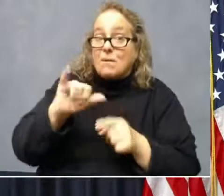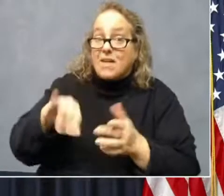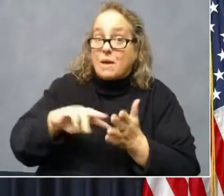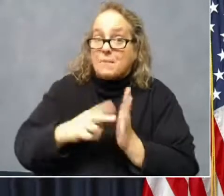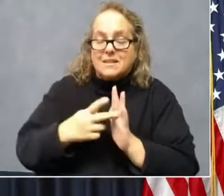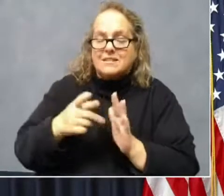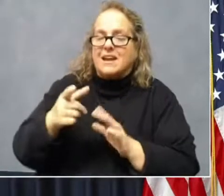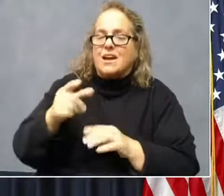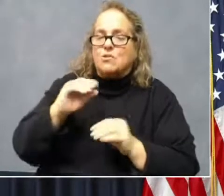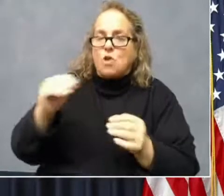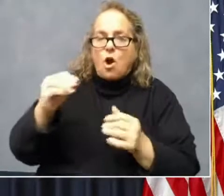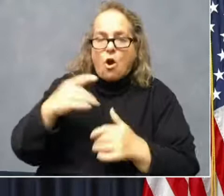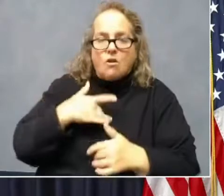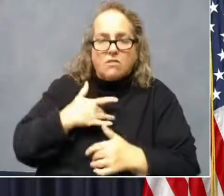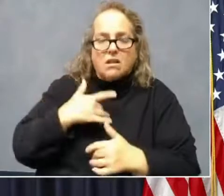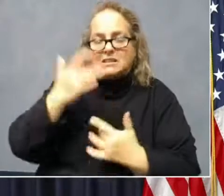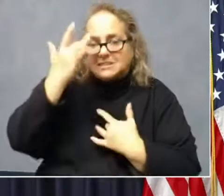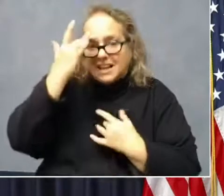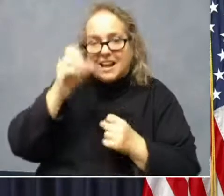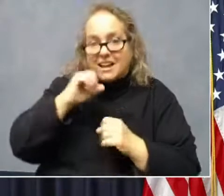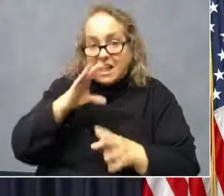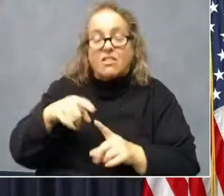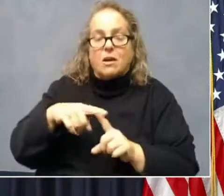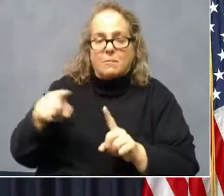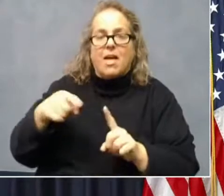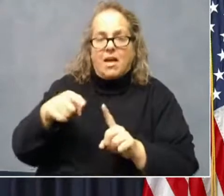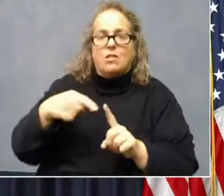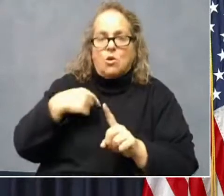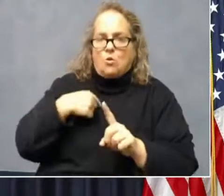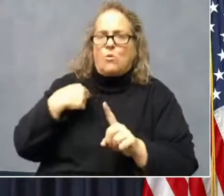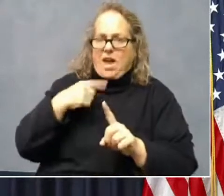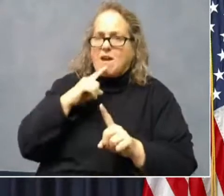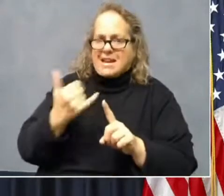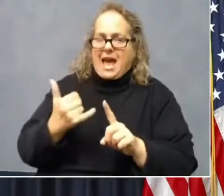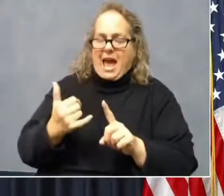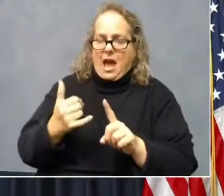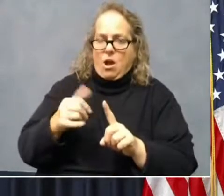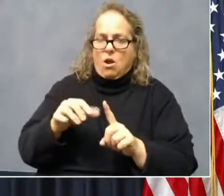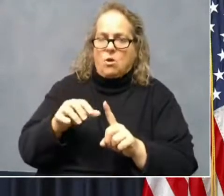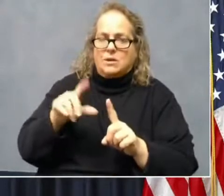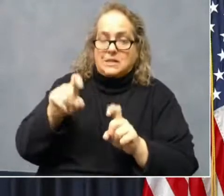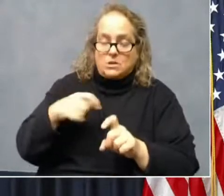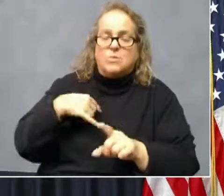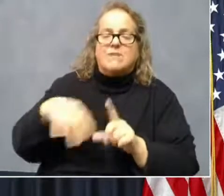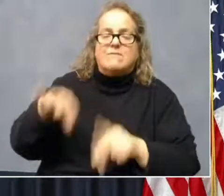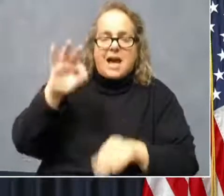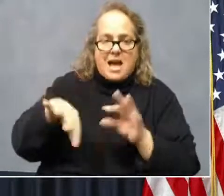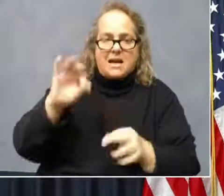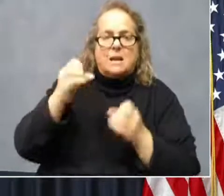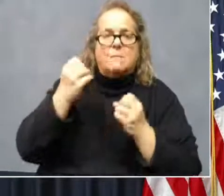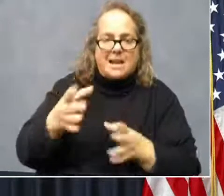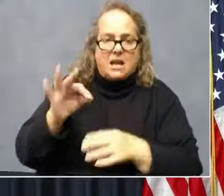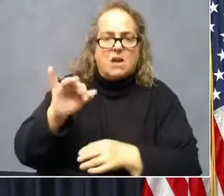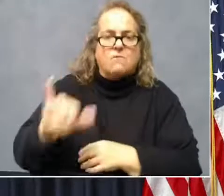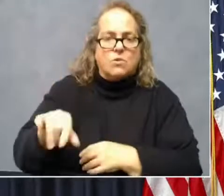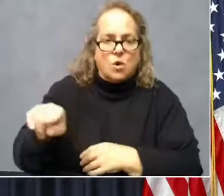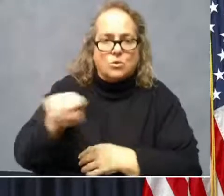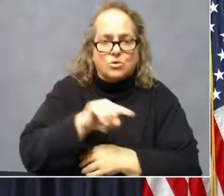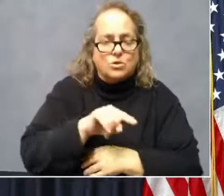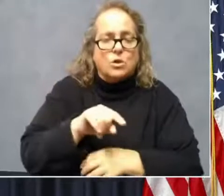encouragement is what we can do in the area of testing, and the